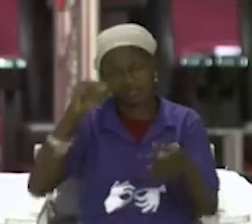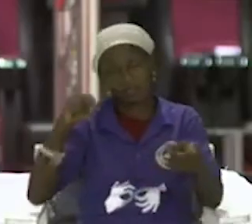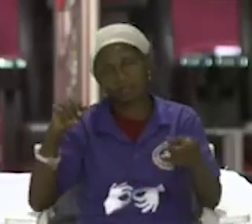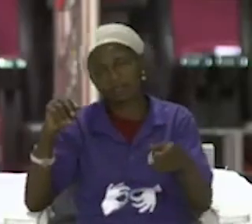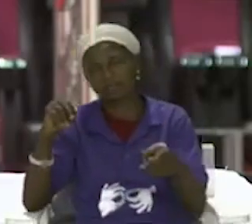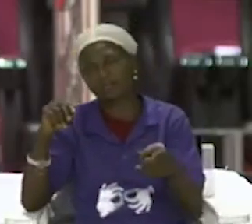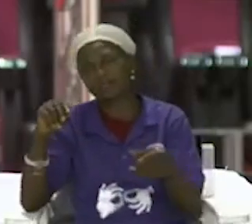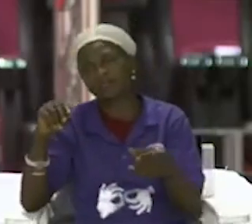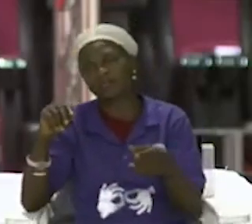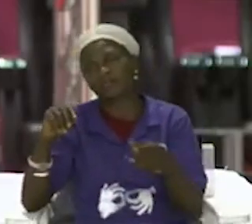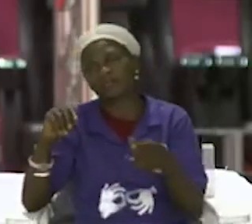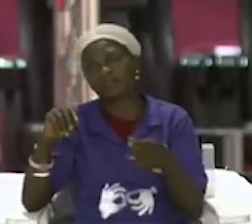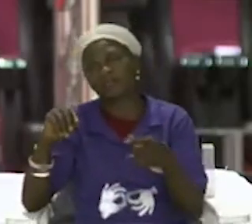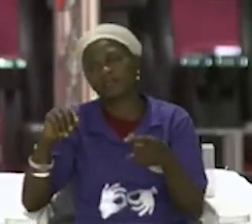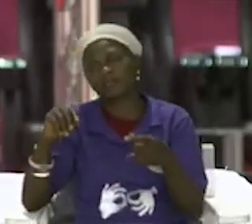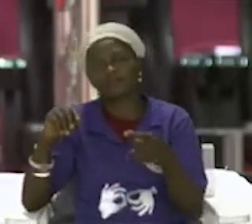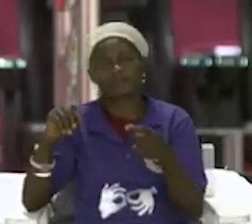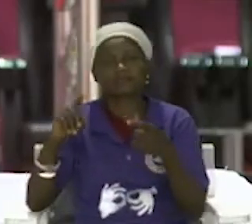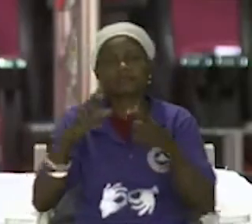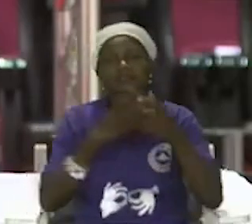And